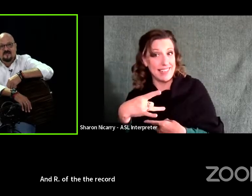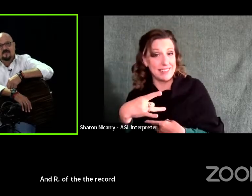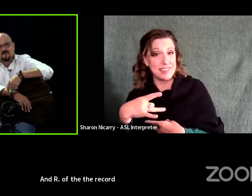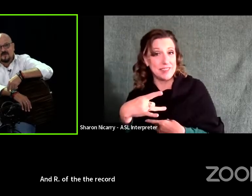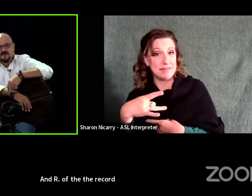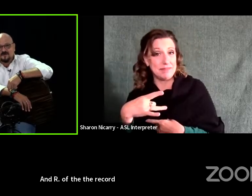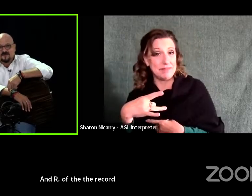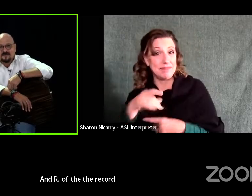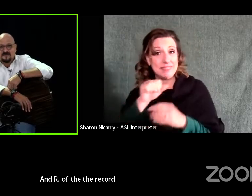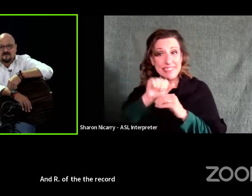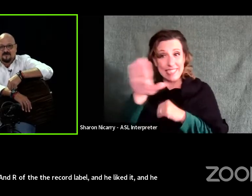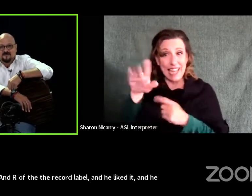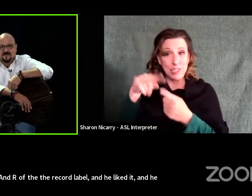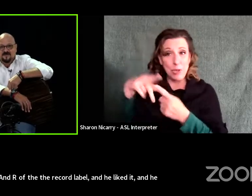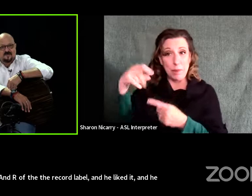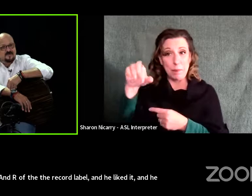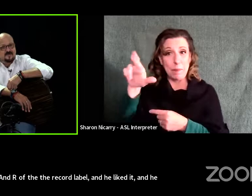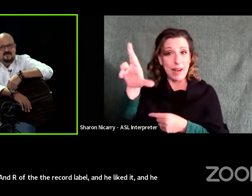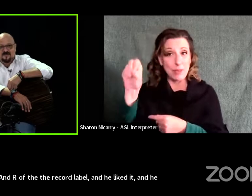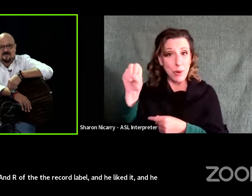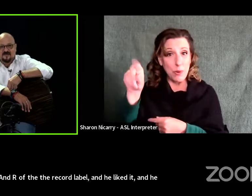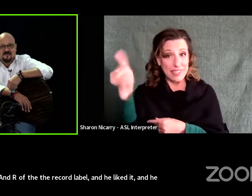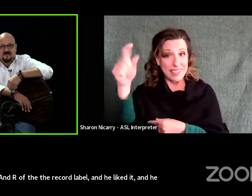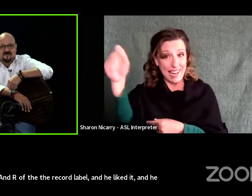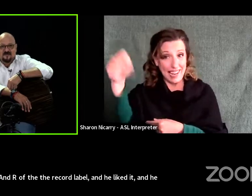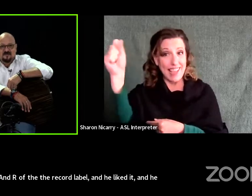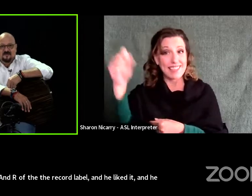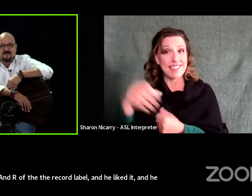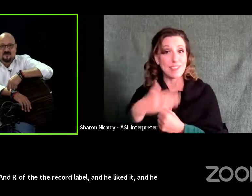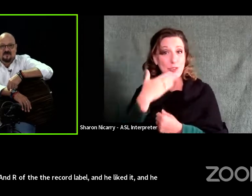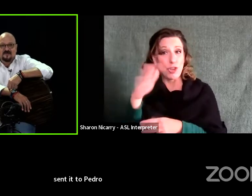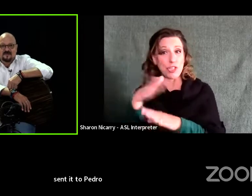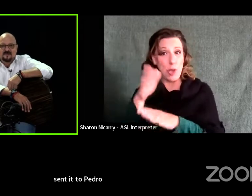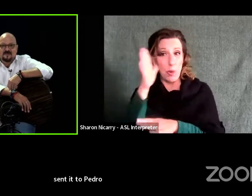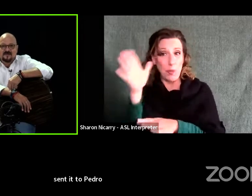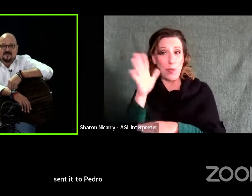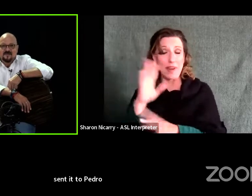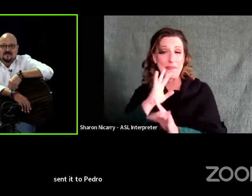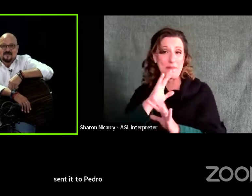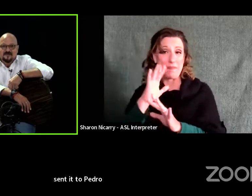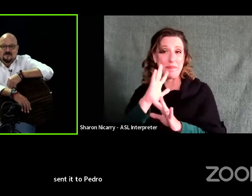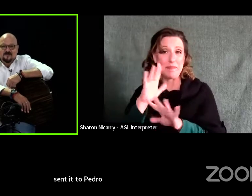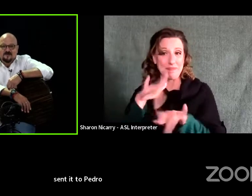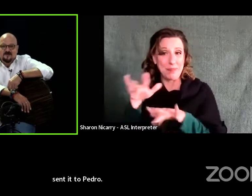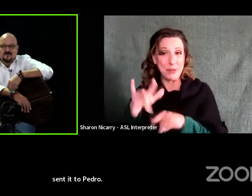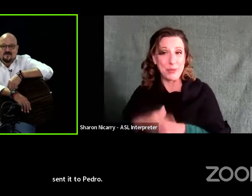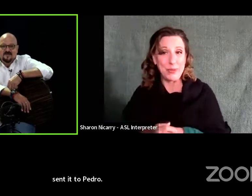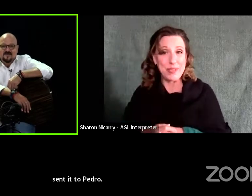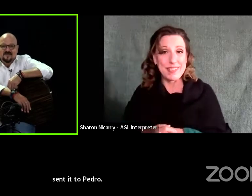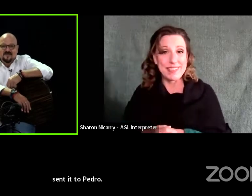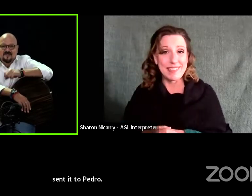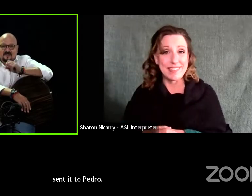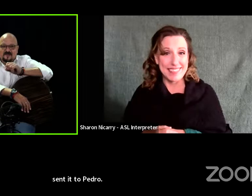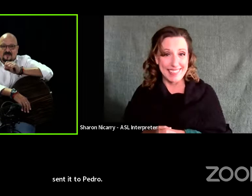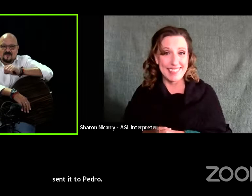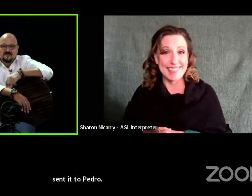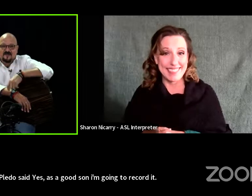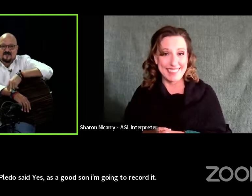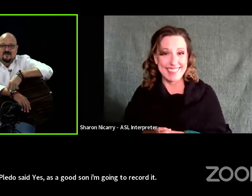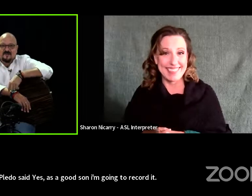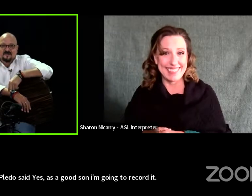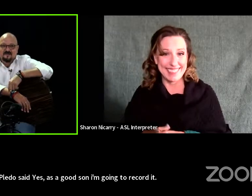he sent it to Pedro, and Pedro said, yes, it's a good song, I'm gonna record it. So it was like a